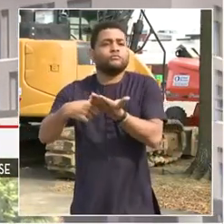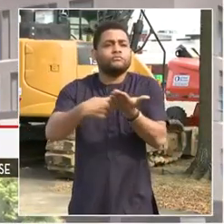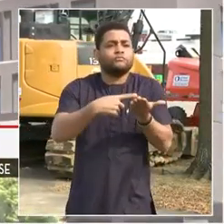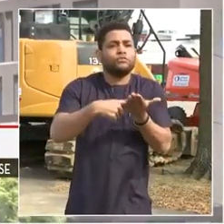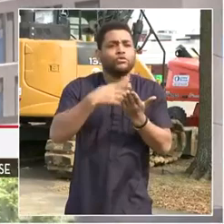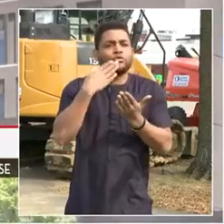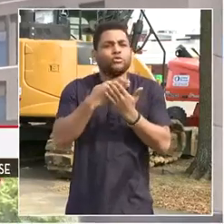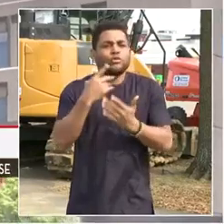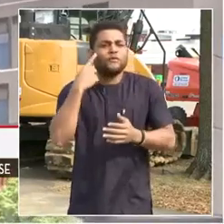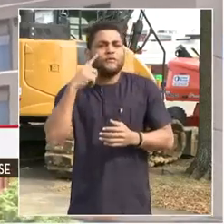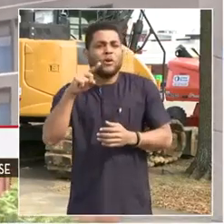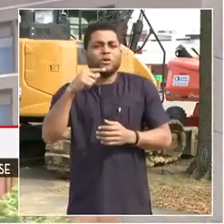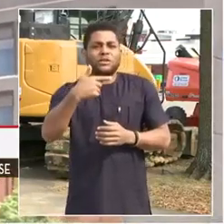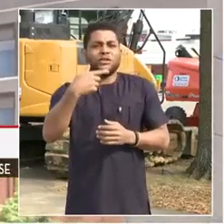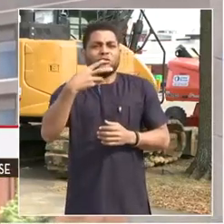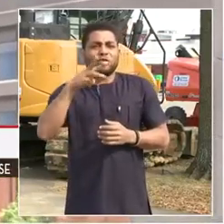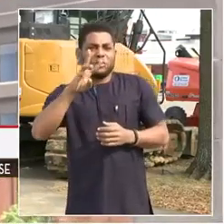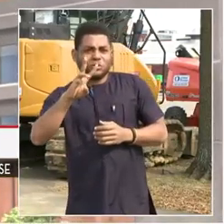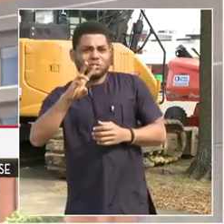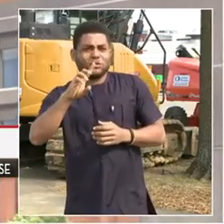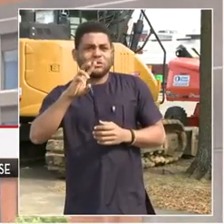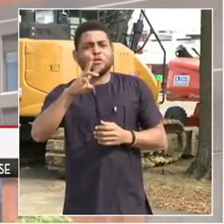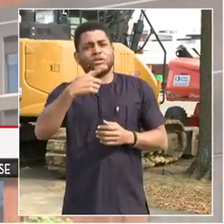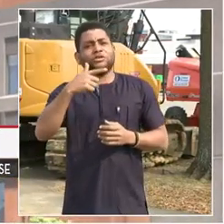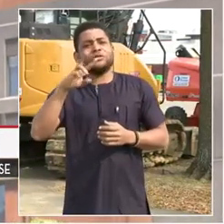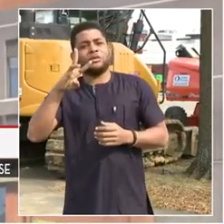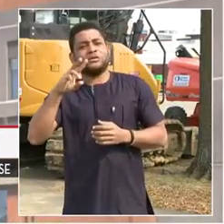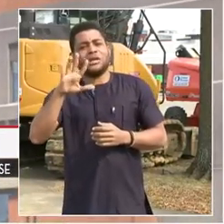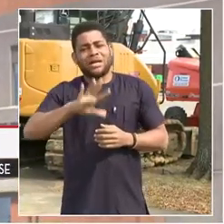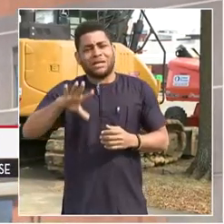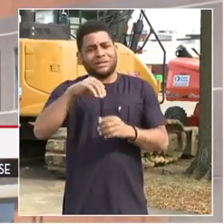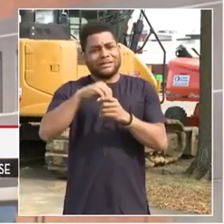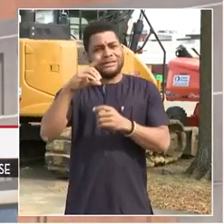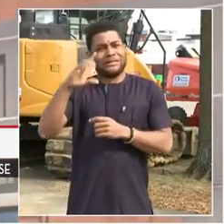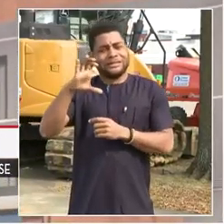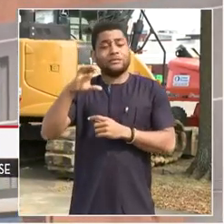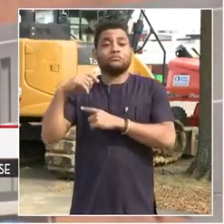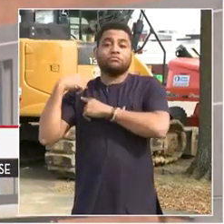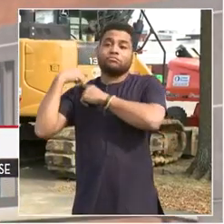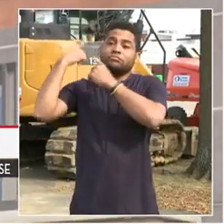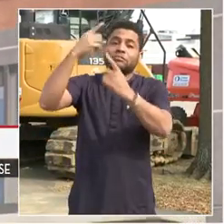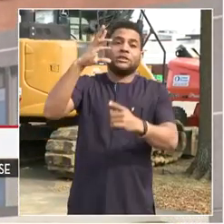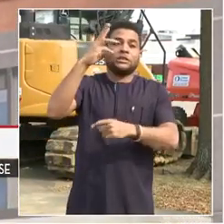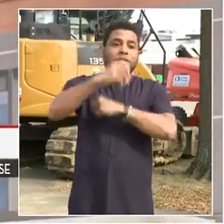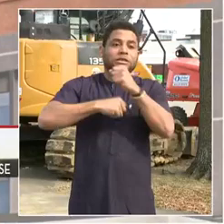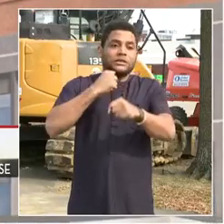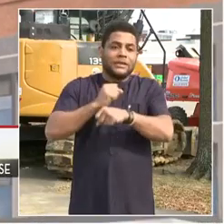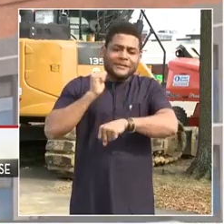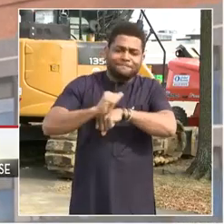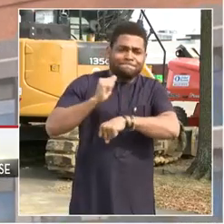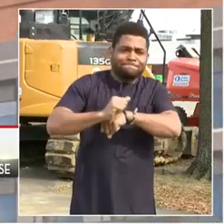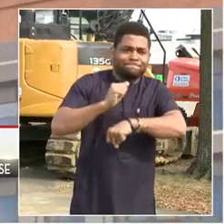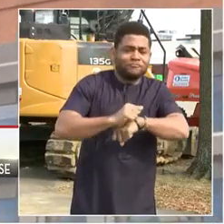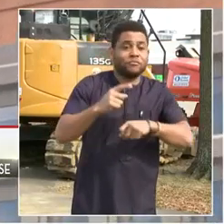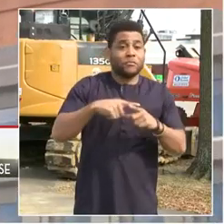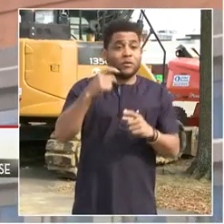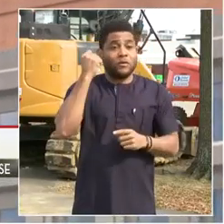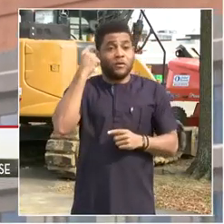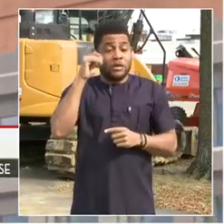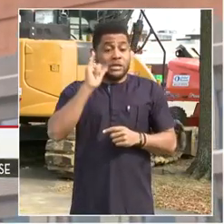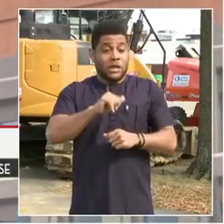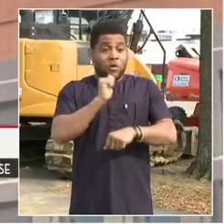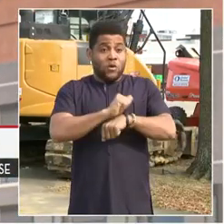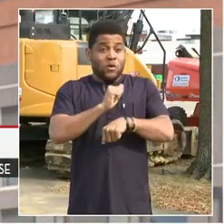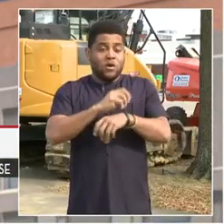district. This has been a labor of love over the last 6 years. There's a lot of push, a lot of pull, but we